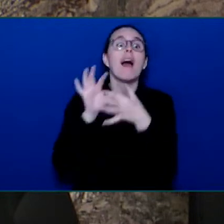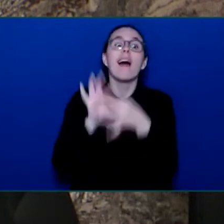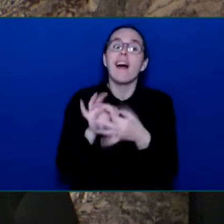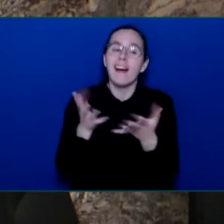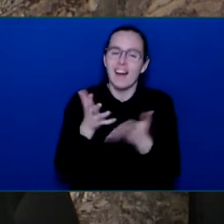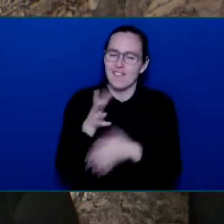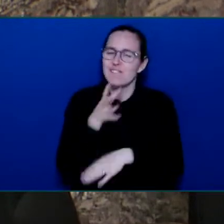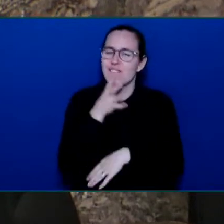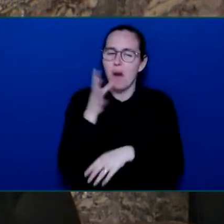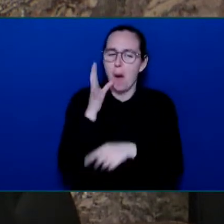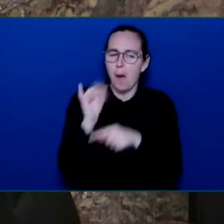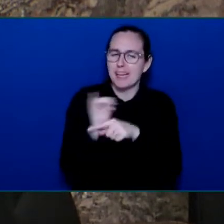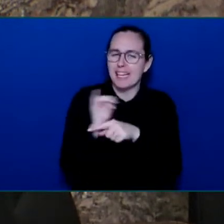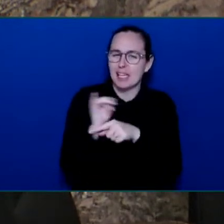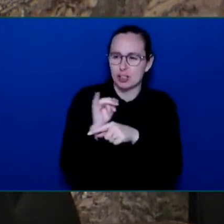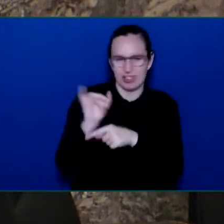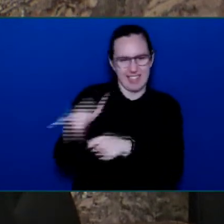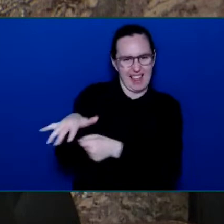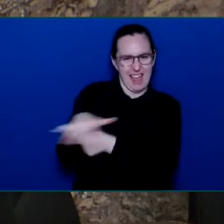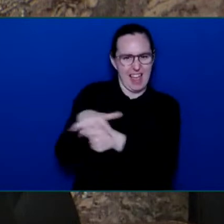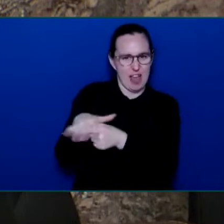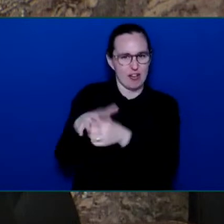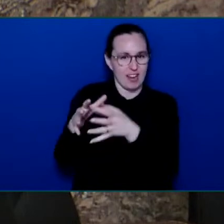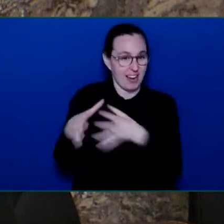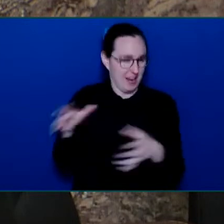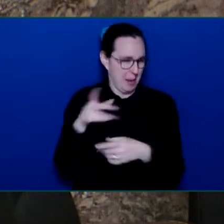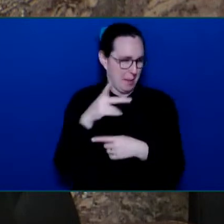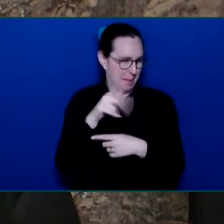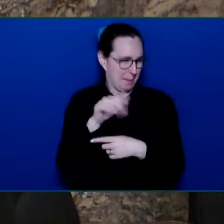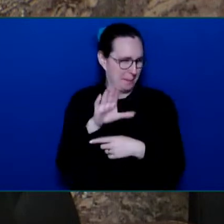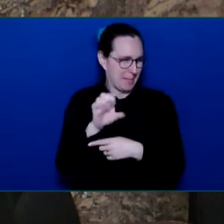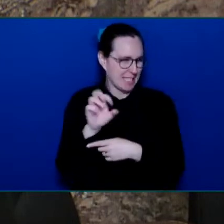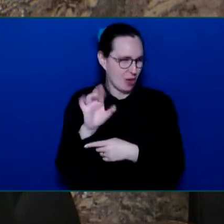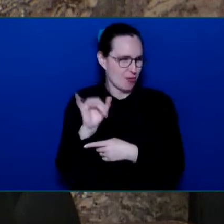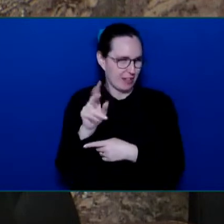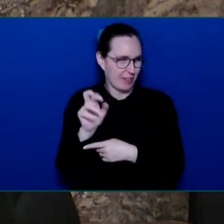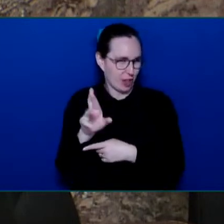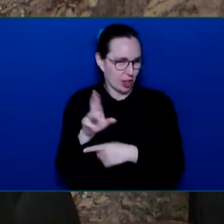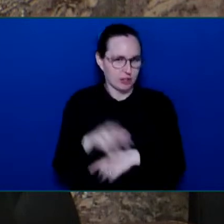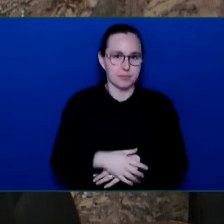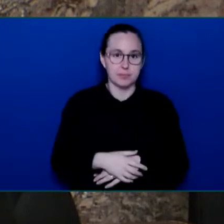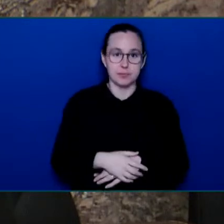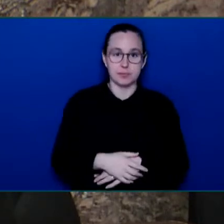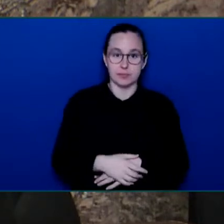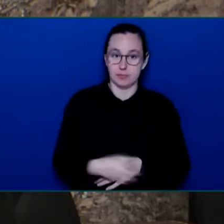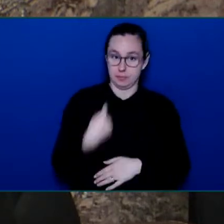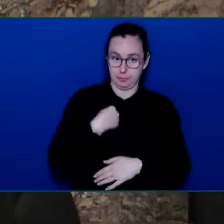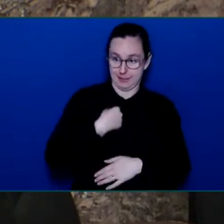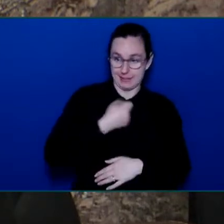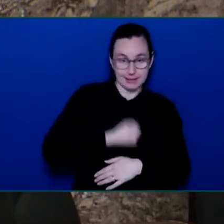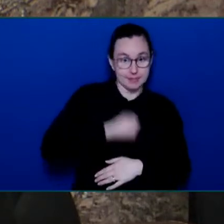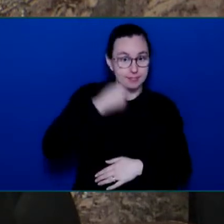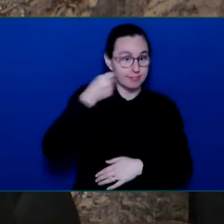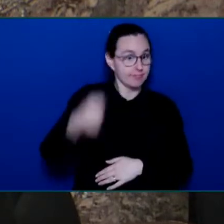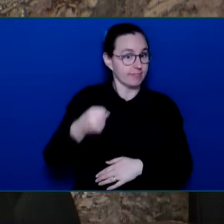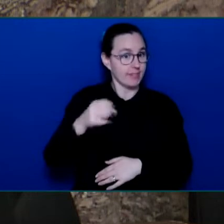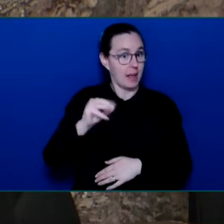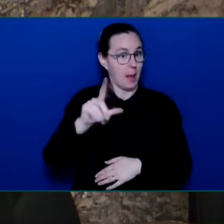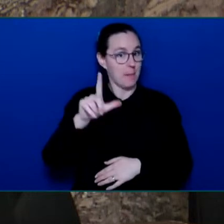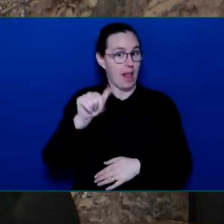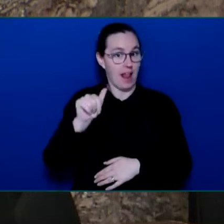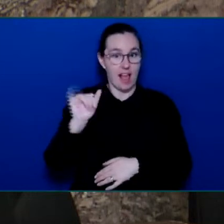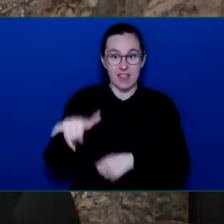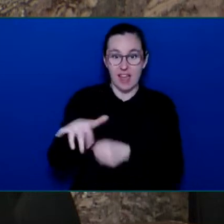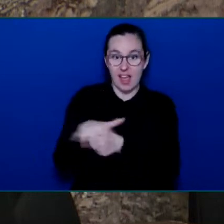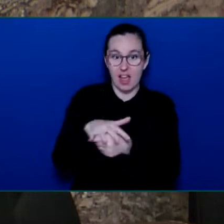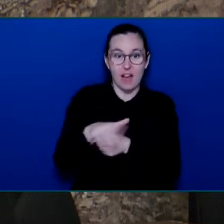was elected as MLA for Peace River South, one of the very first people to contact me and to meet with me was Mary and her